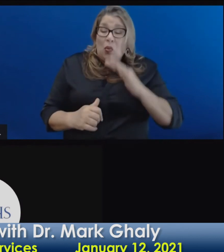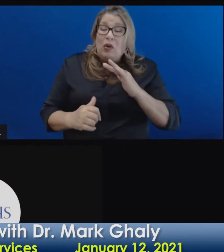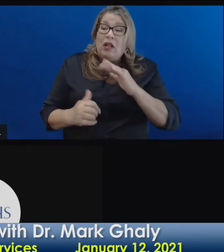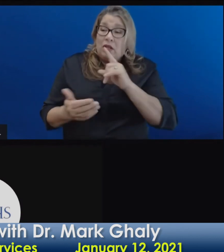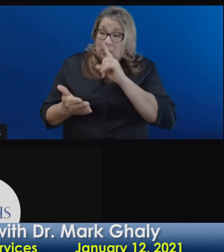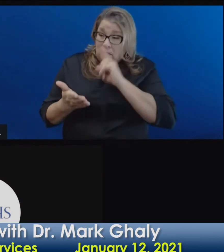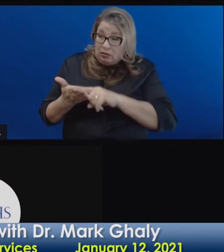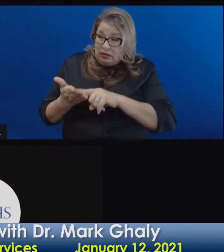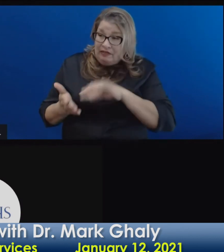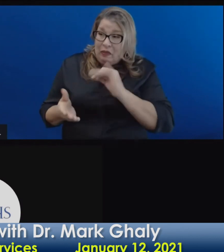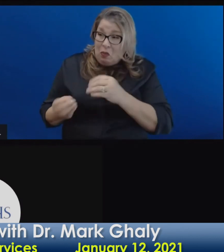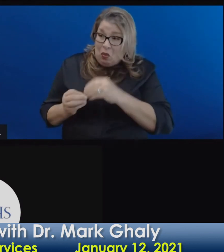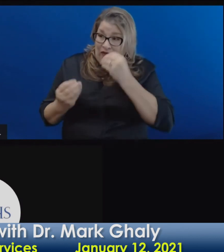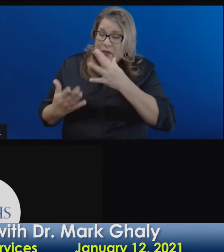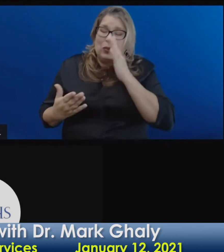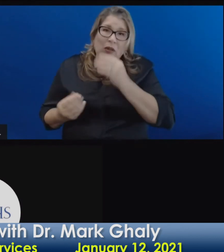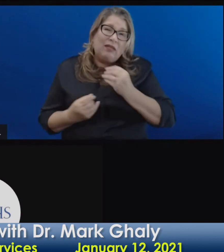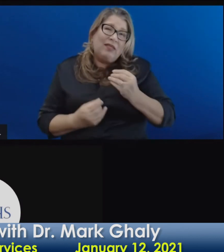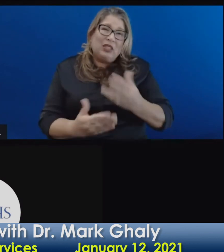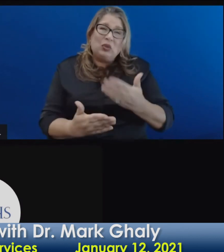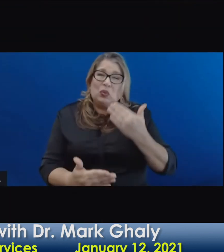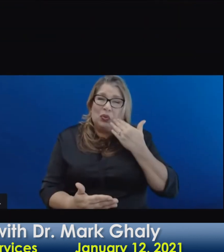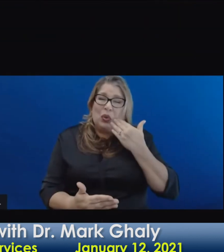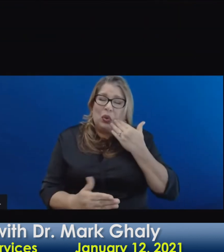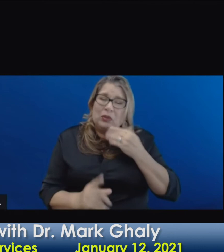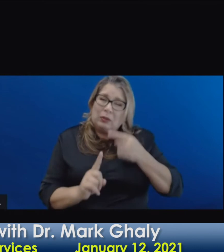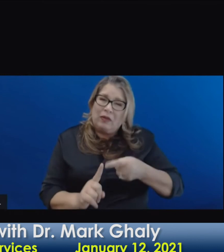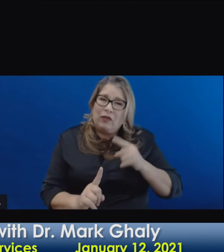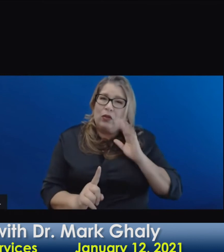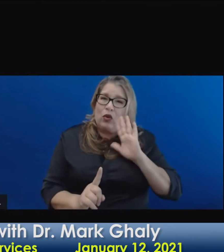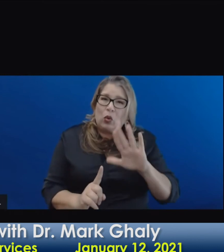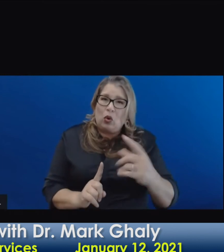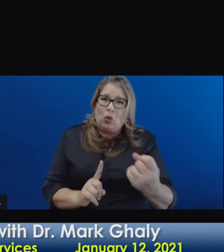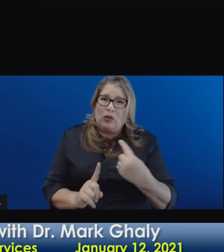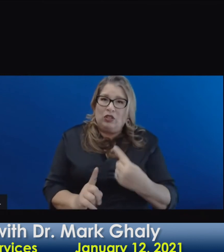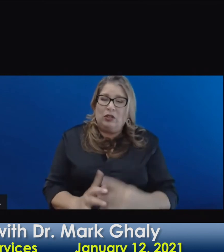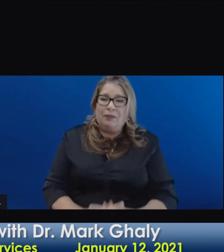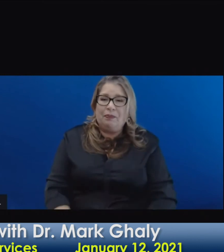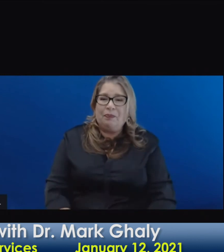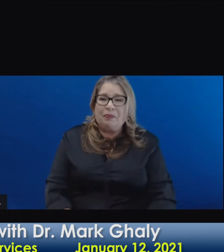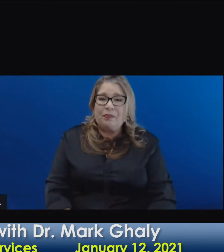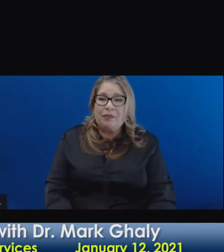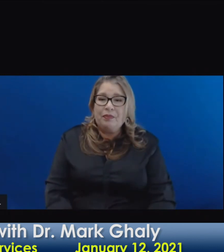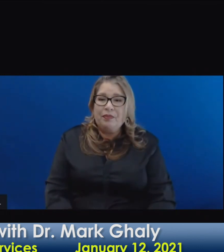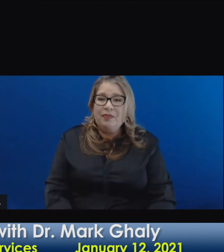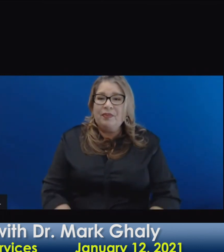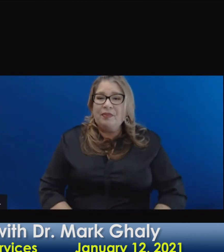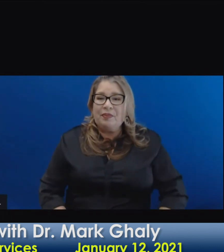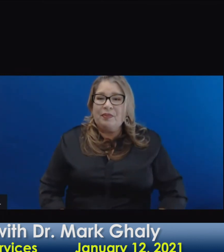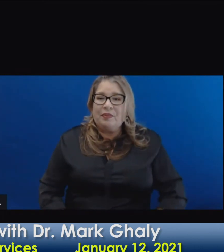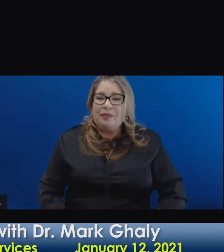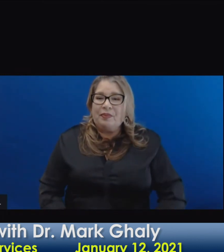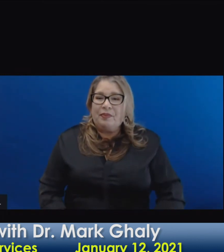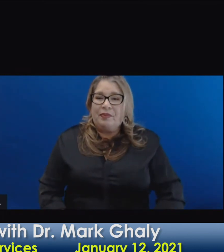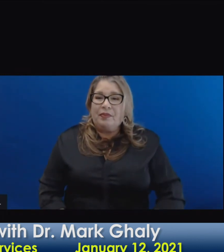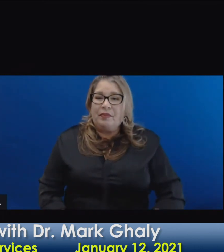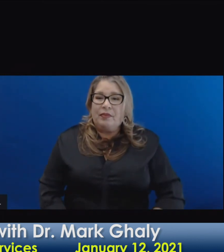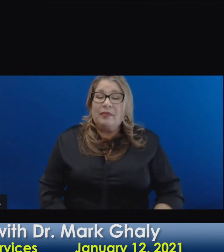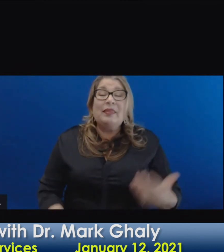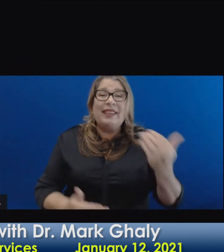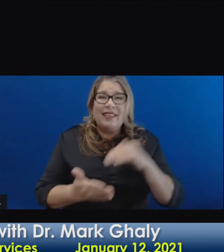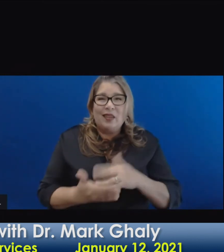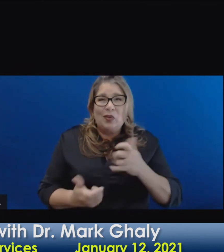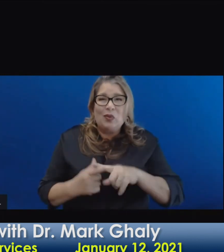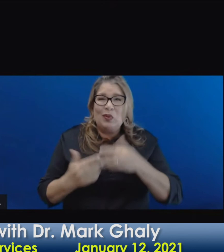you with a more complete answer specific to your question. So again, I just want to thank you all